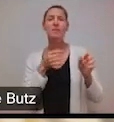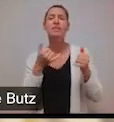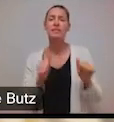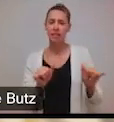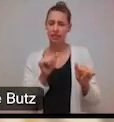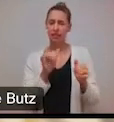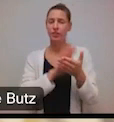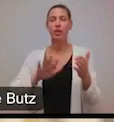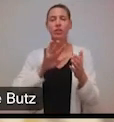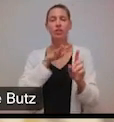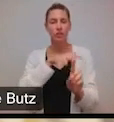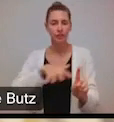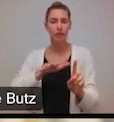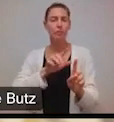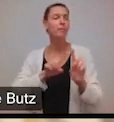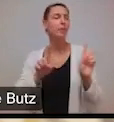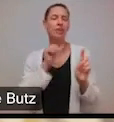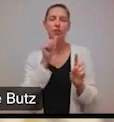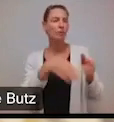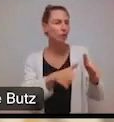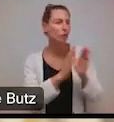anything from them. You're introducing yourself.